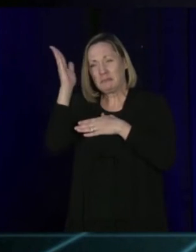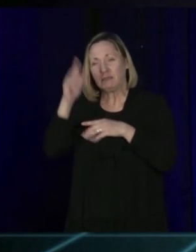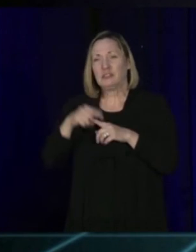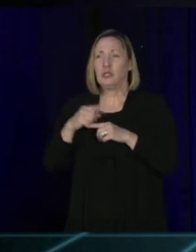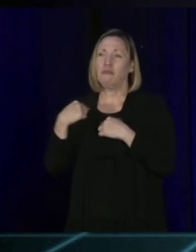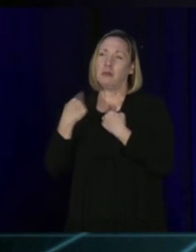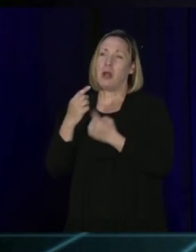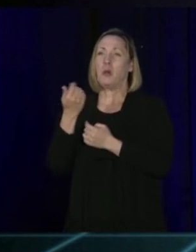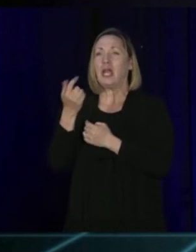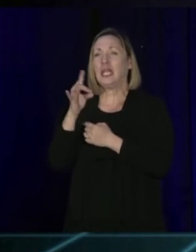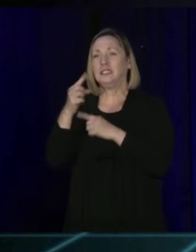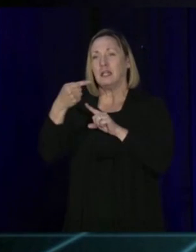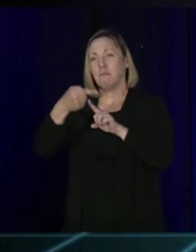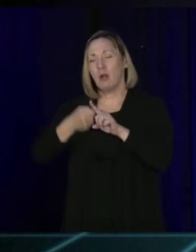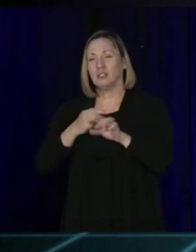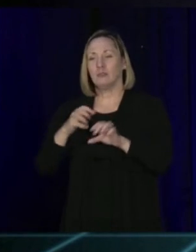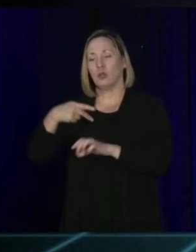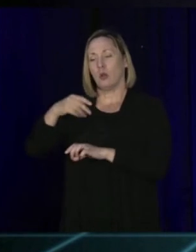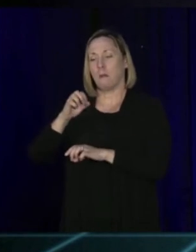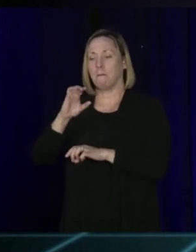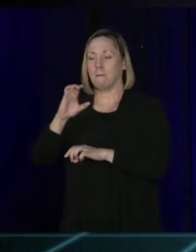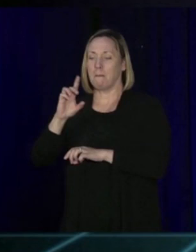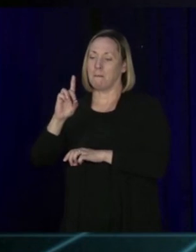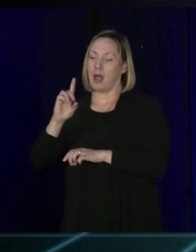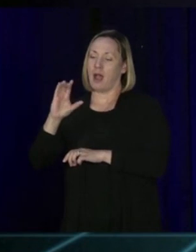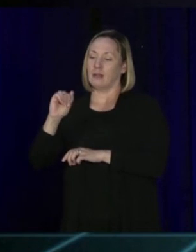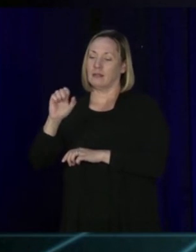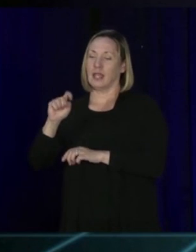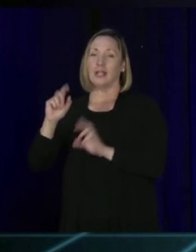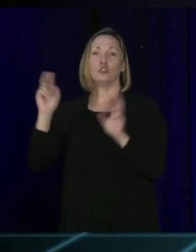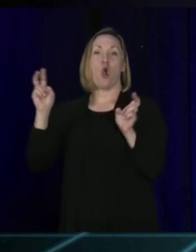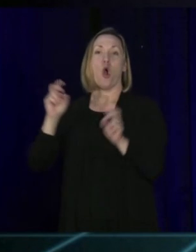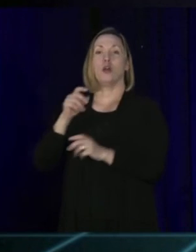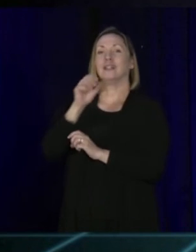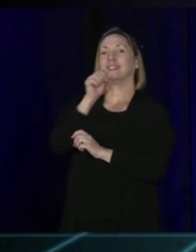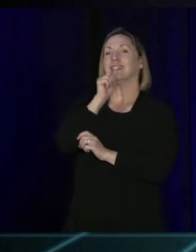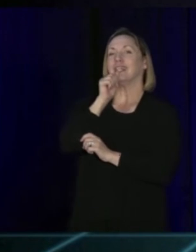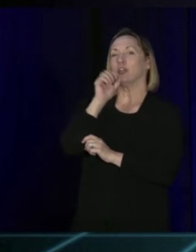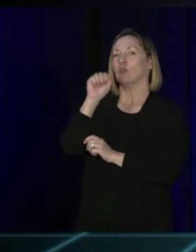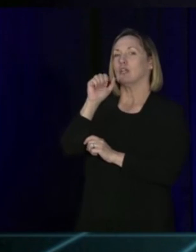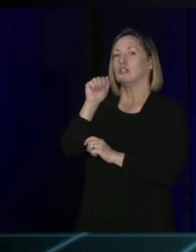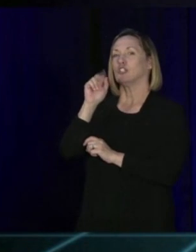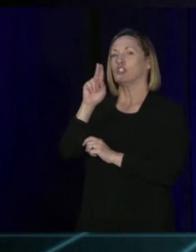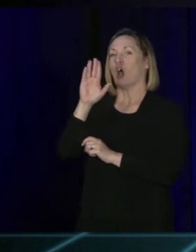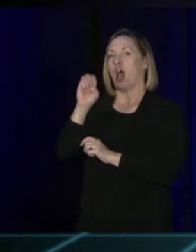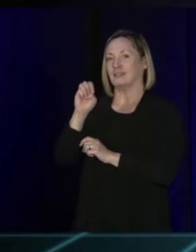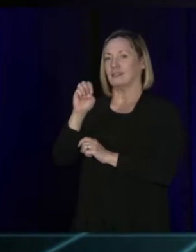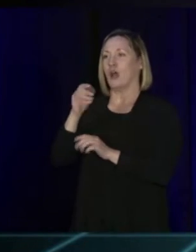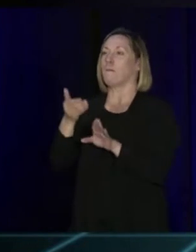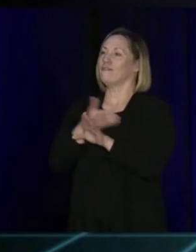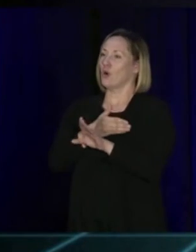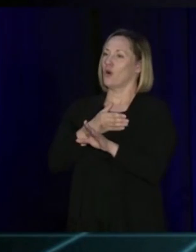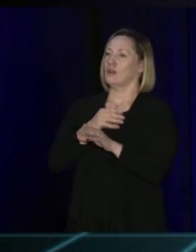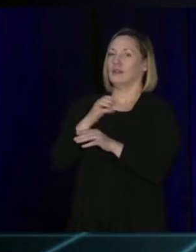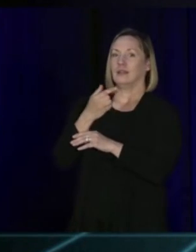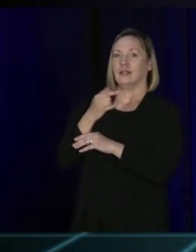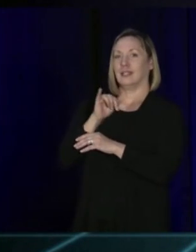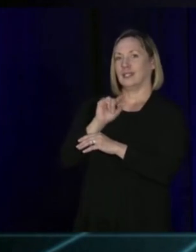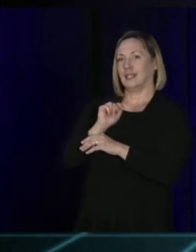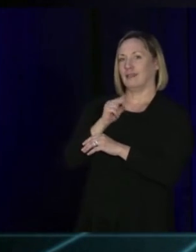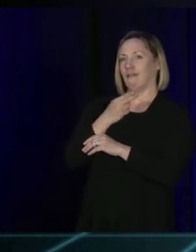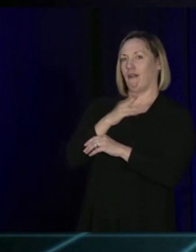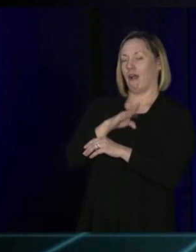this podcast called The Secret Sauce. Before I left GitHub, I actually decided to buy cameras instead